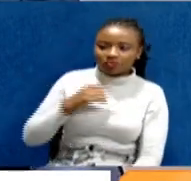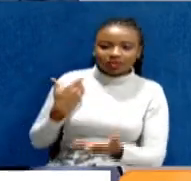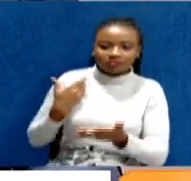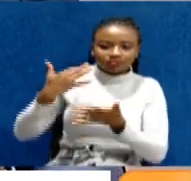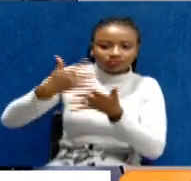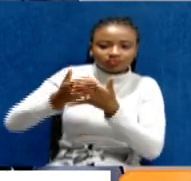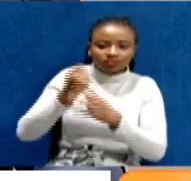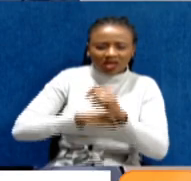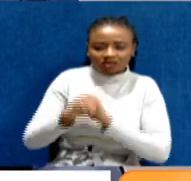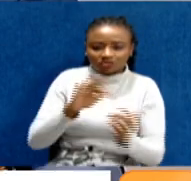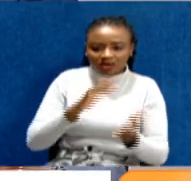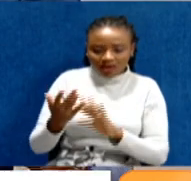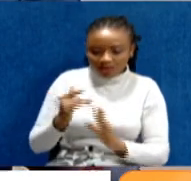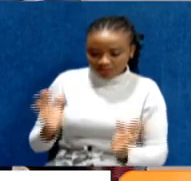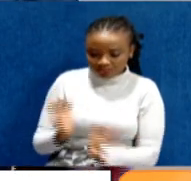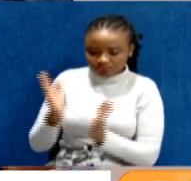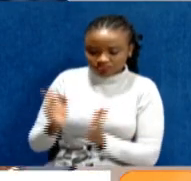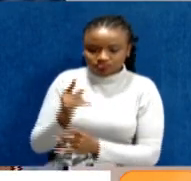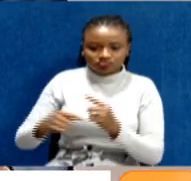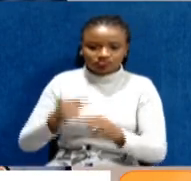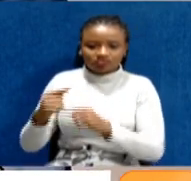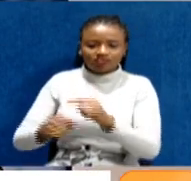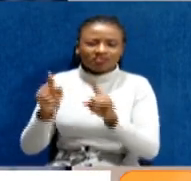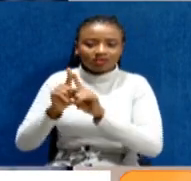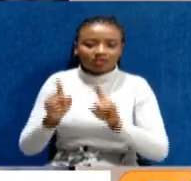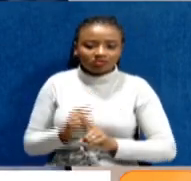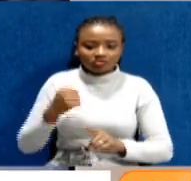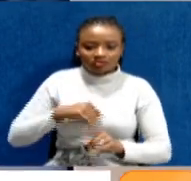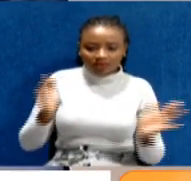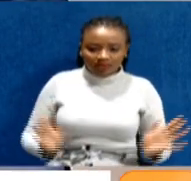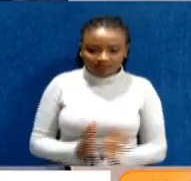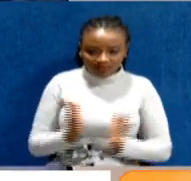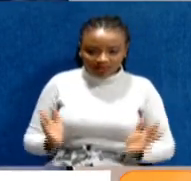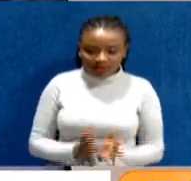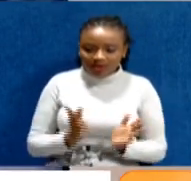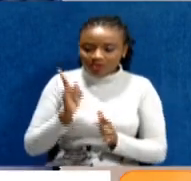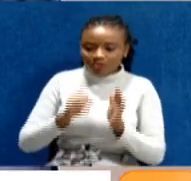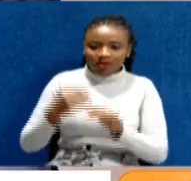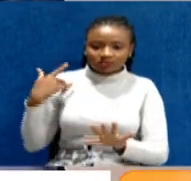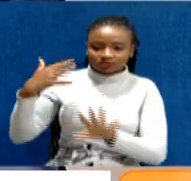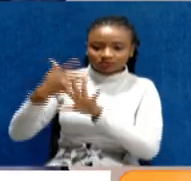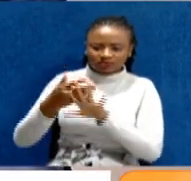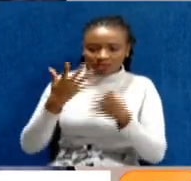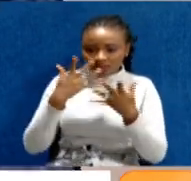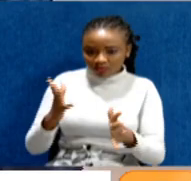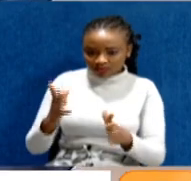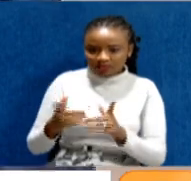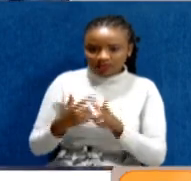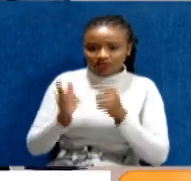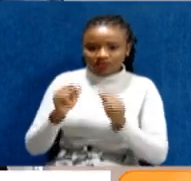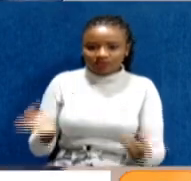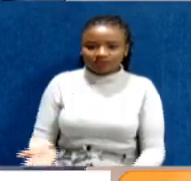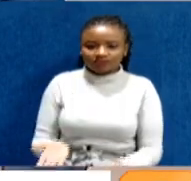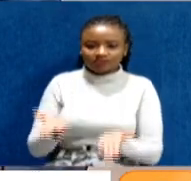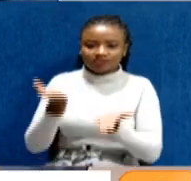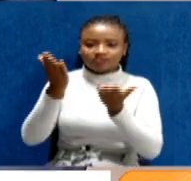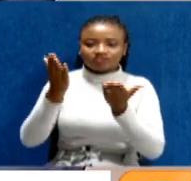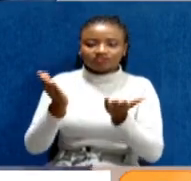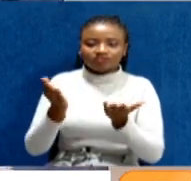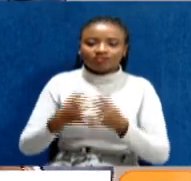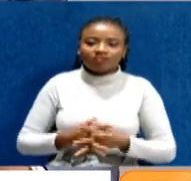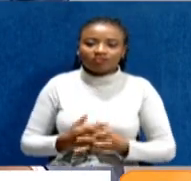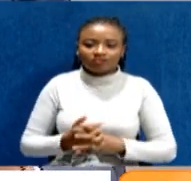Some countries are already doing this and bringing back what was already lost from the little that is there, and we can do further seed